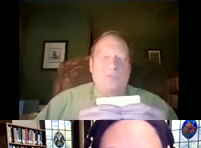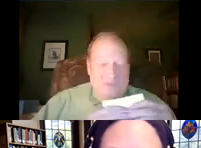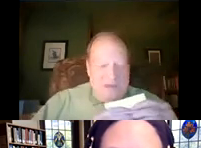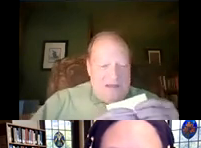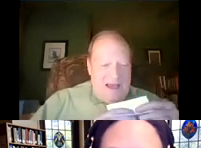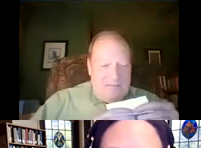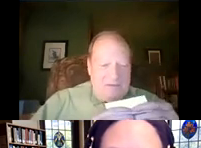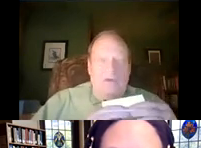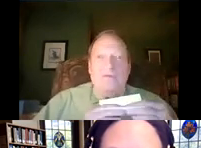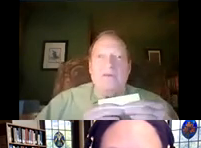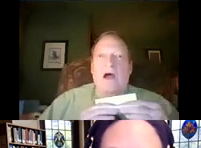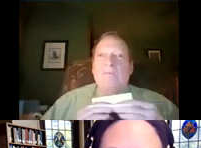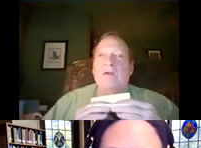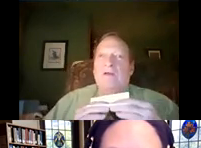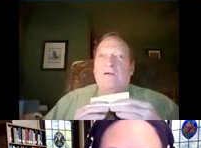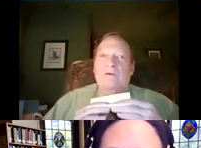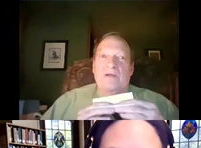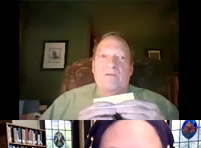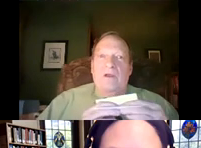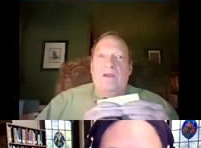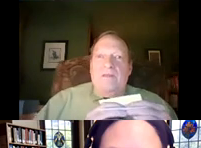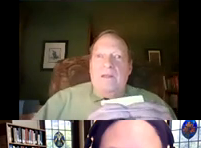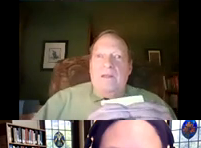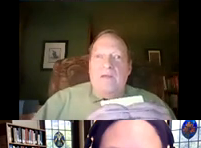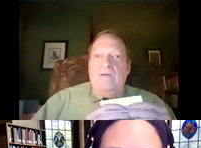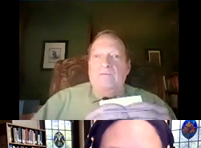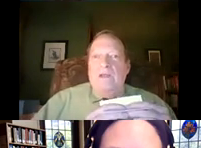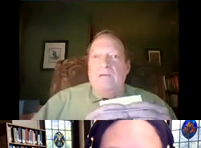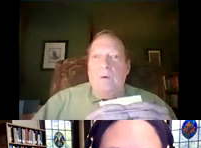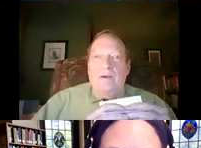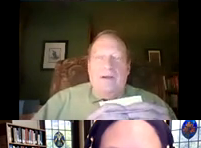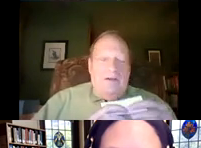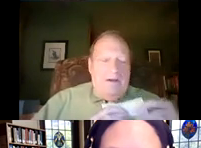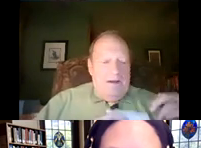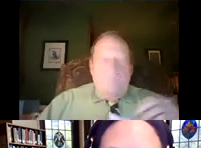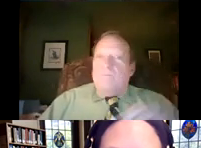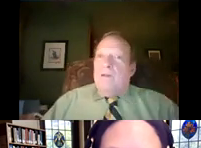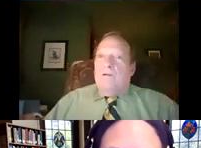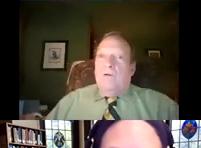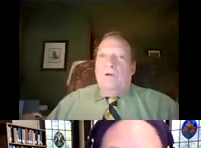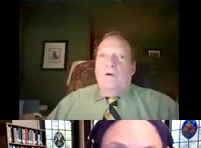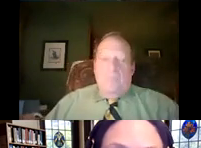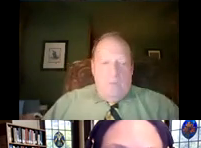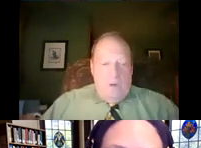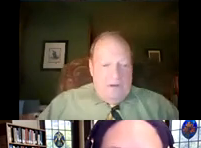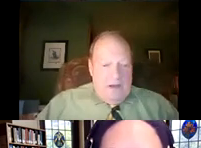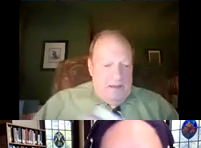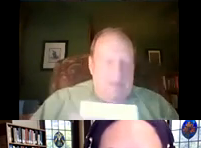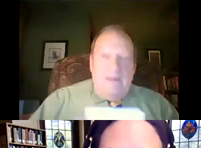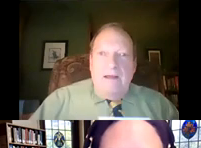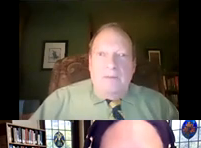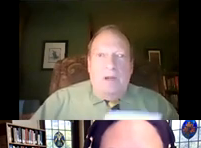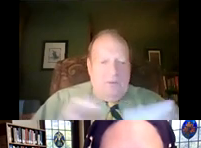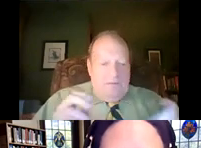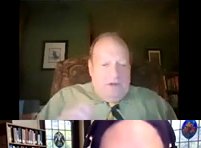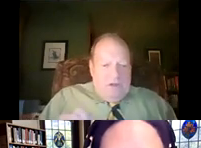tune with the atmosphere of the time, of course, had a very innovative teen-taught curriculum, one that I